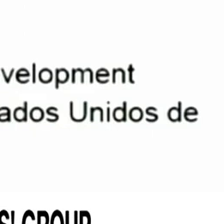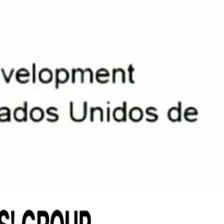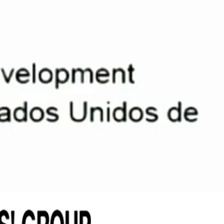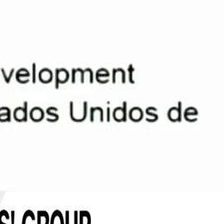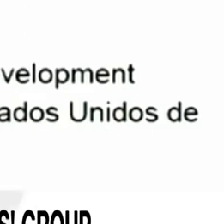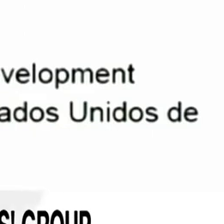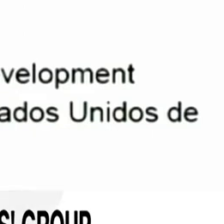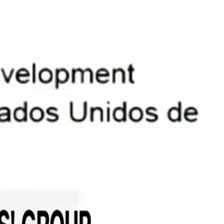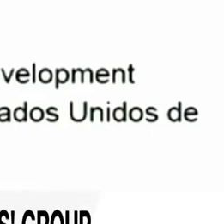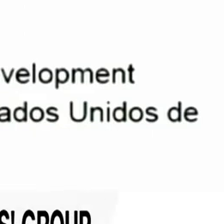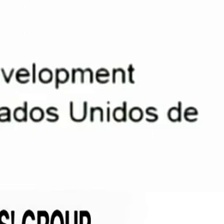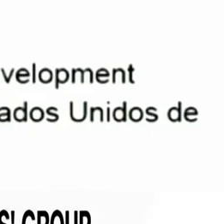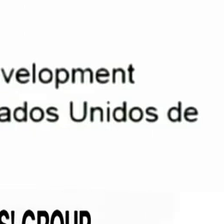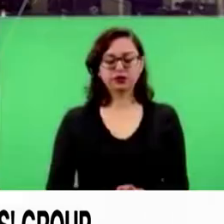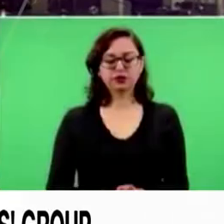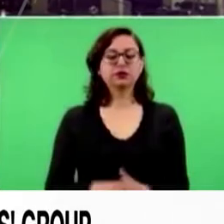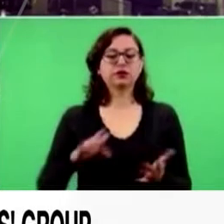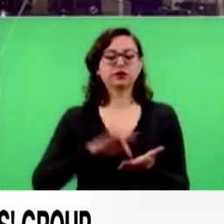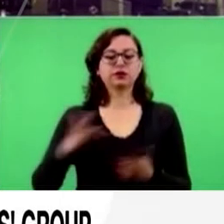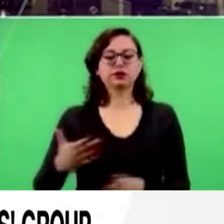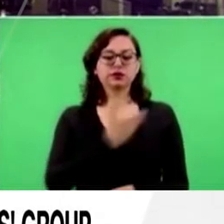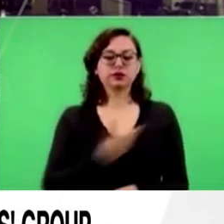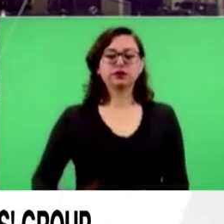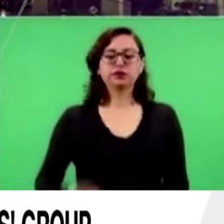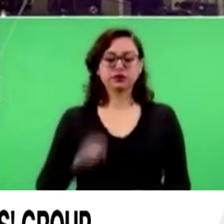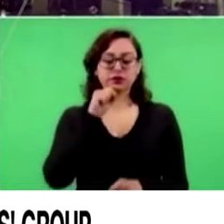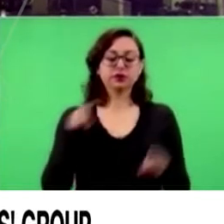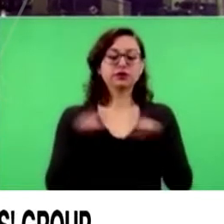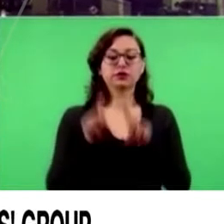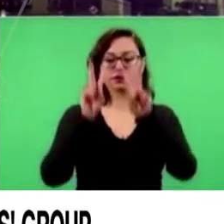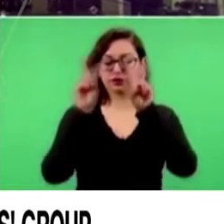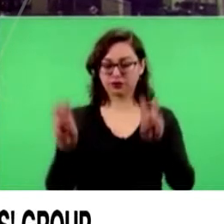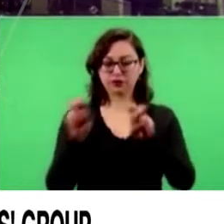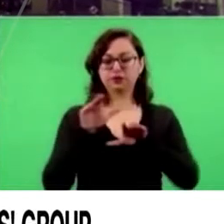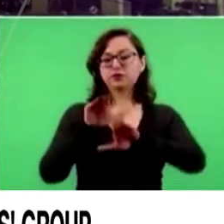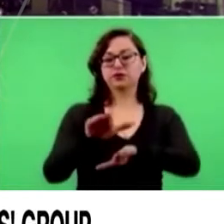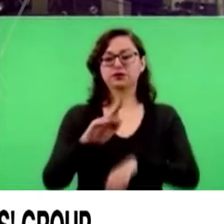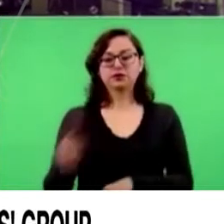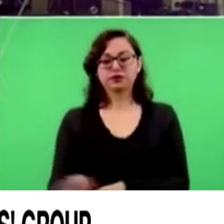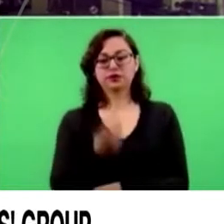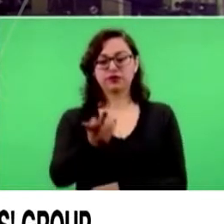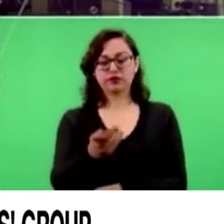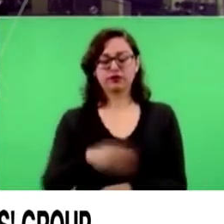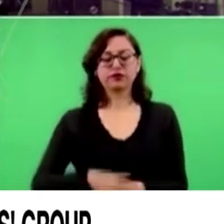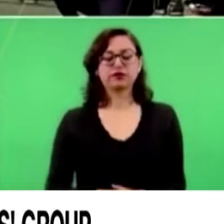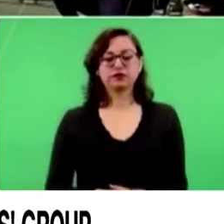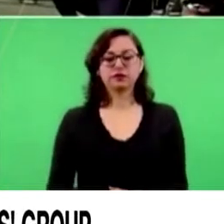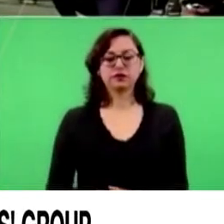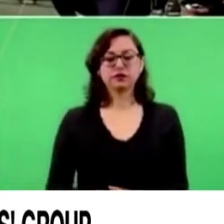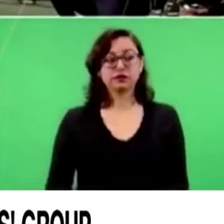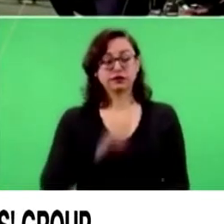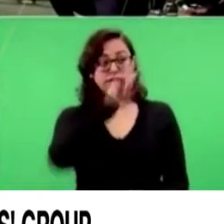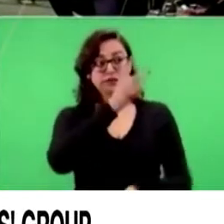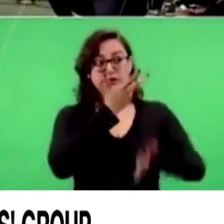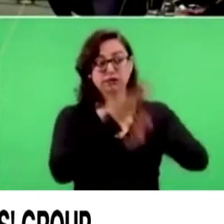backing for Mexicans against corruption and impunity, a group that investigates political corruption. The president says the group